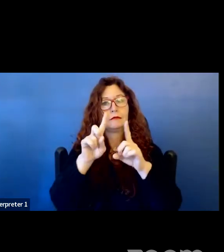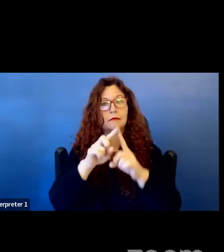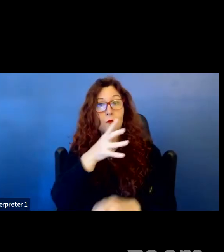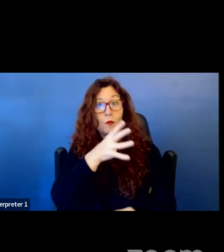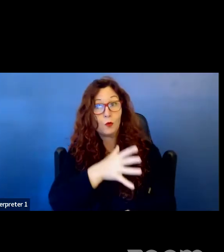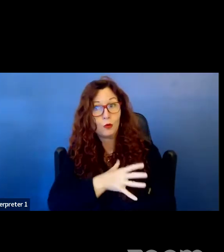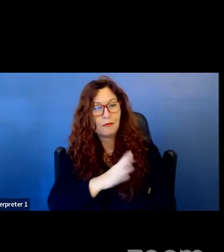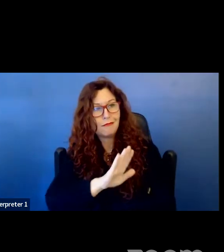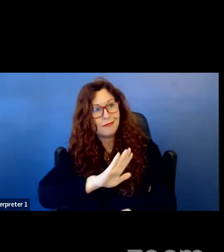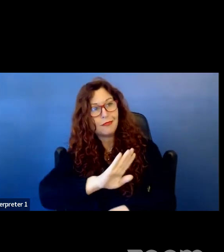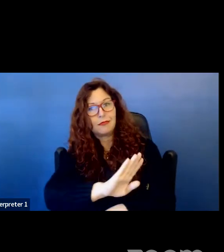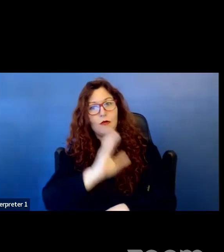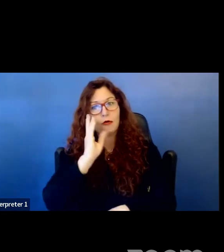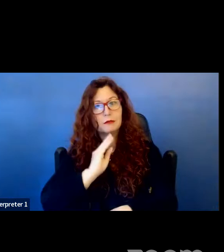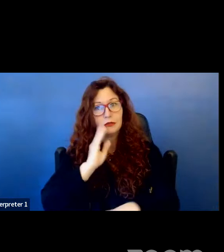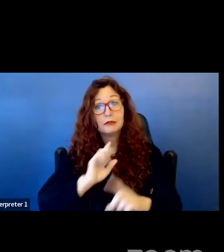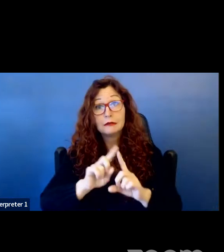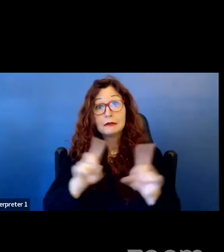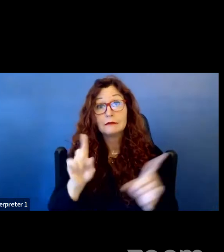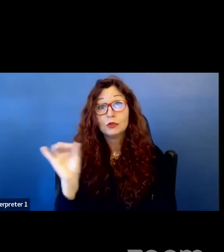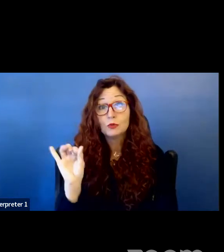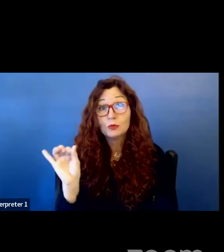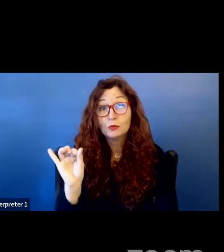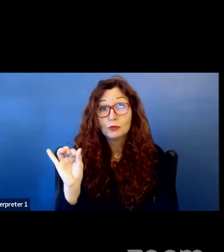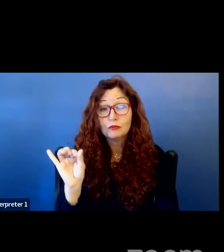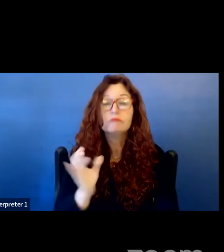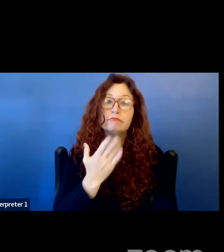either thank you